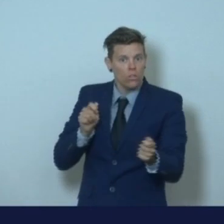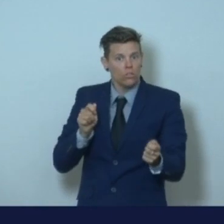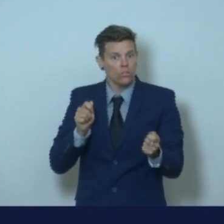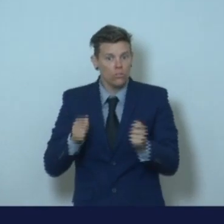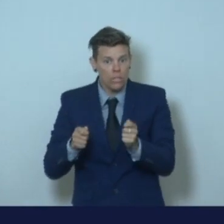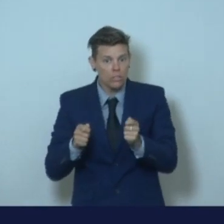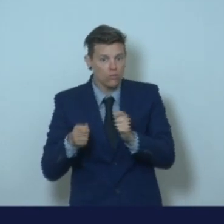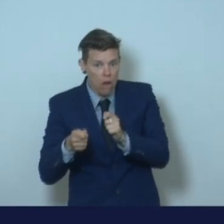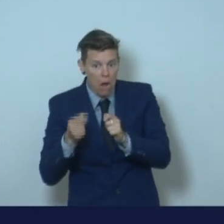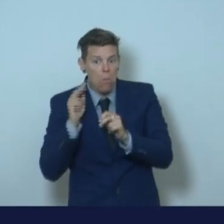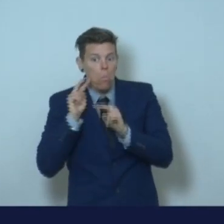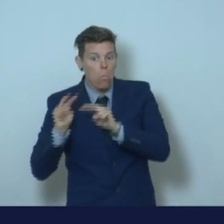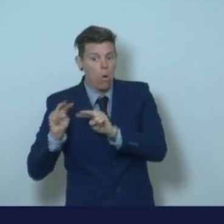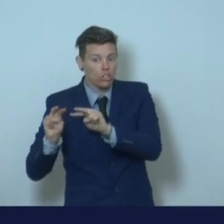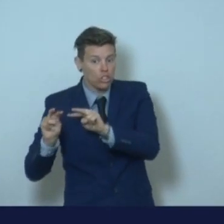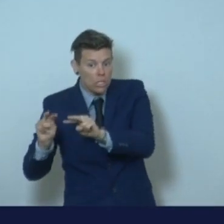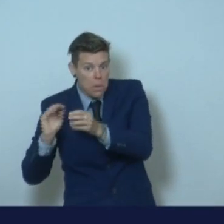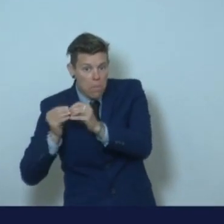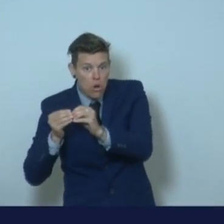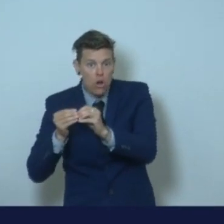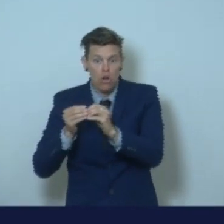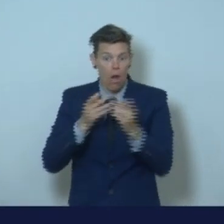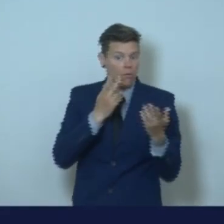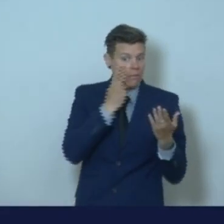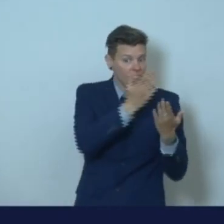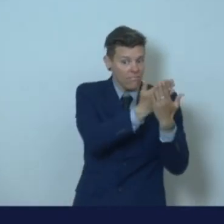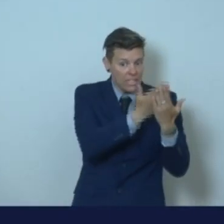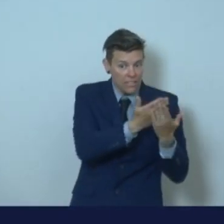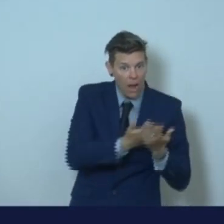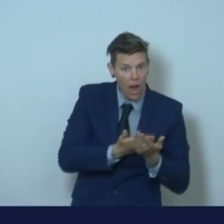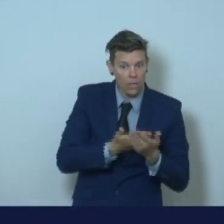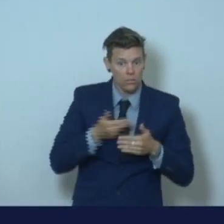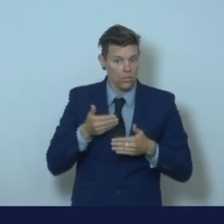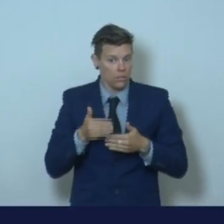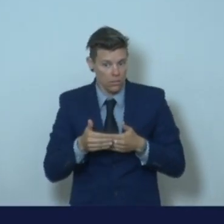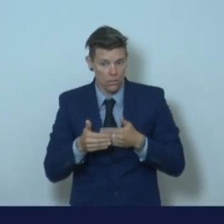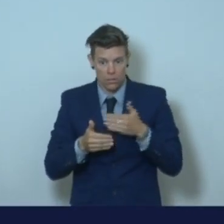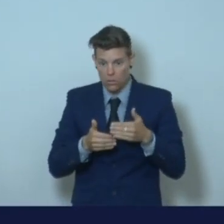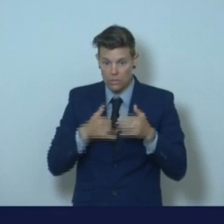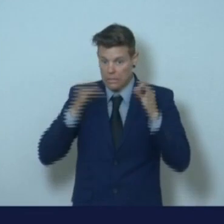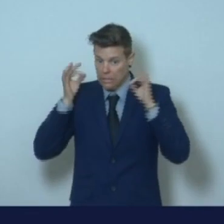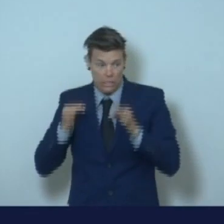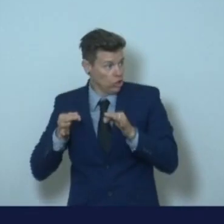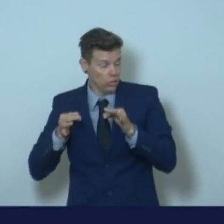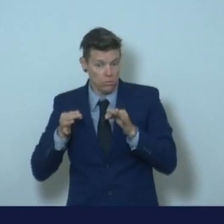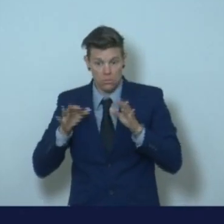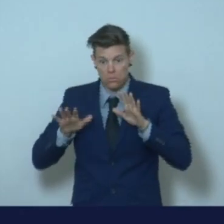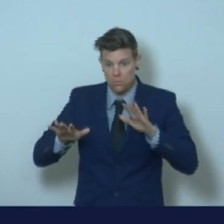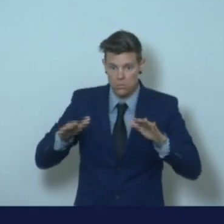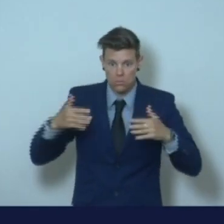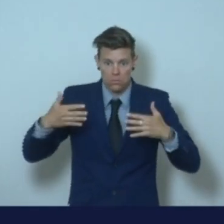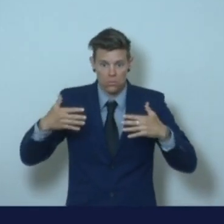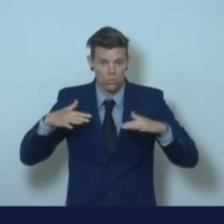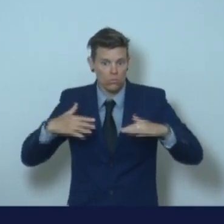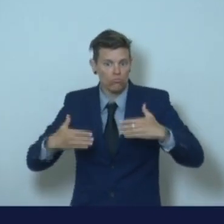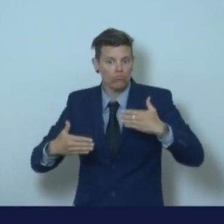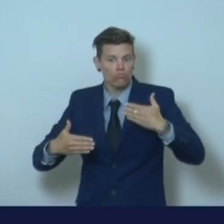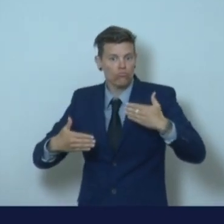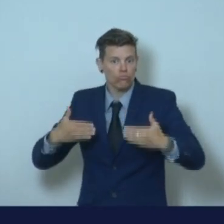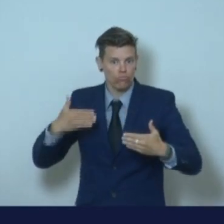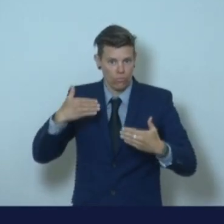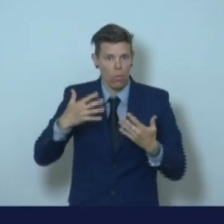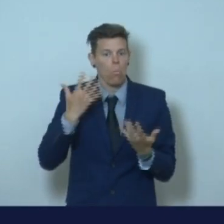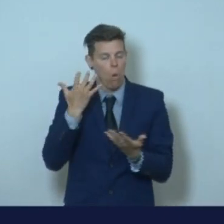that we can give you evidence-based decisions about where we are and why we can make those decisions,